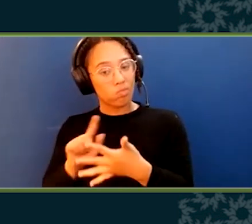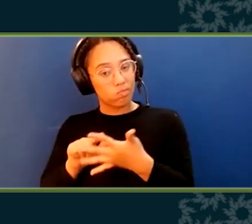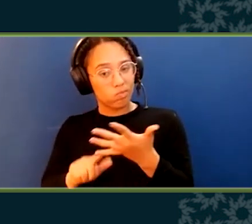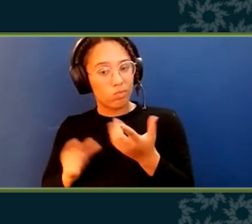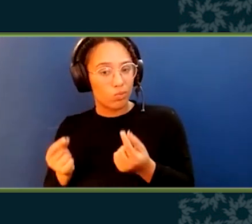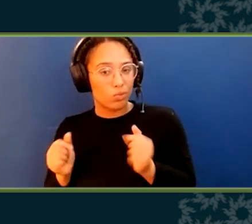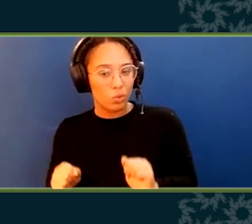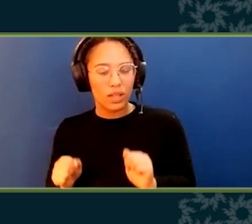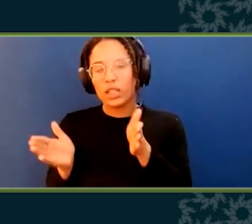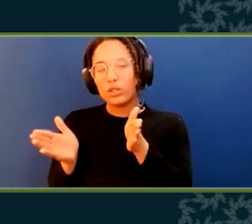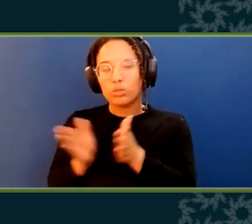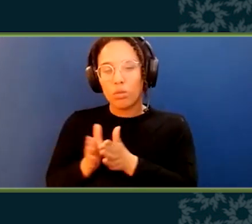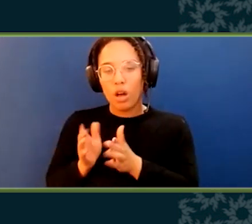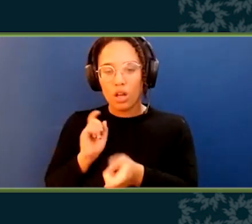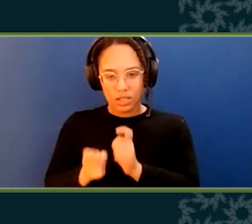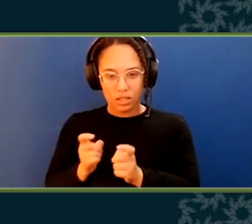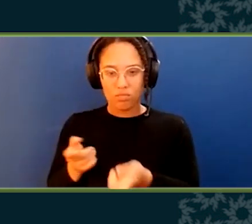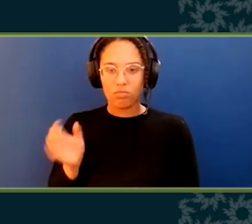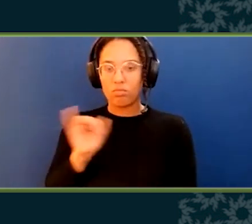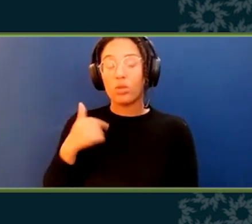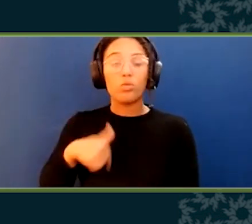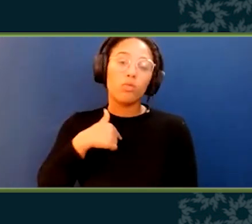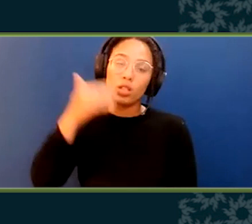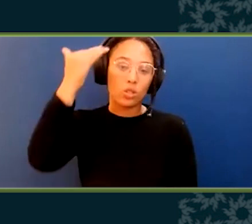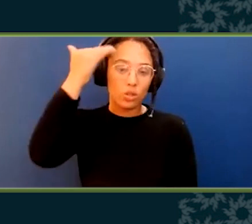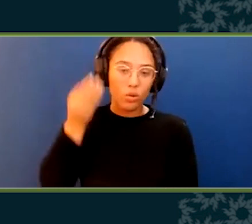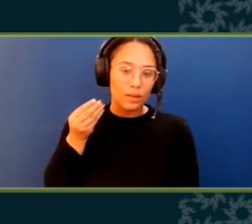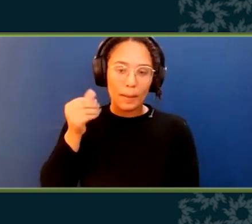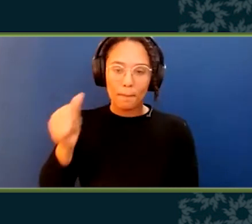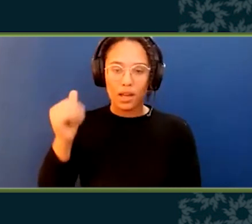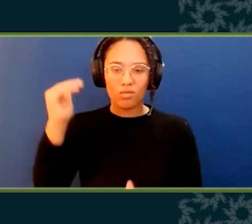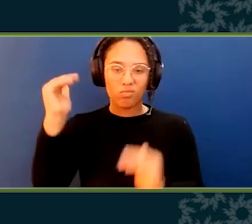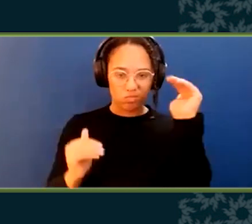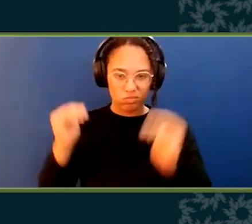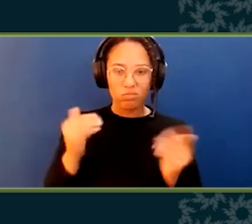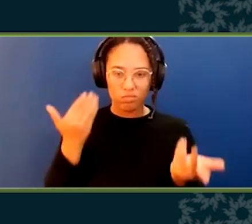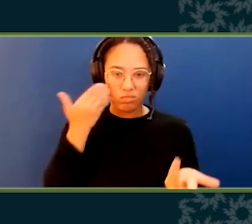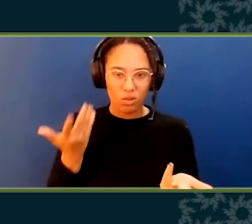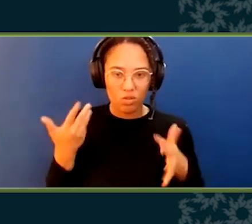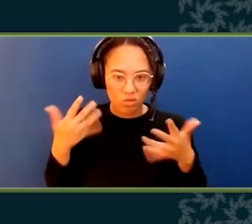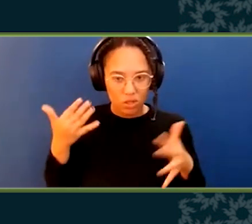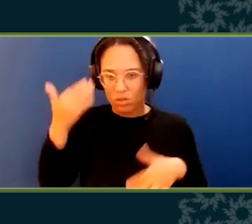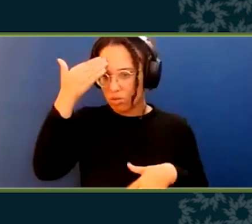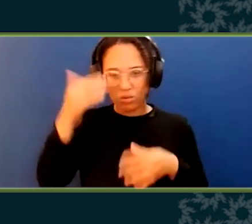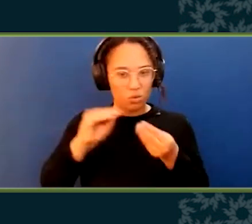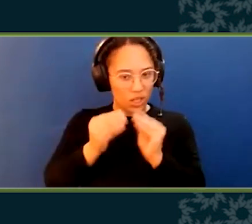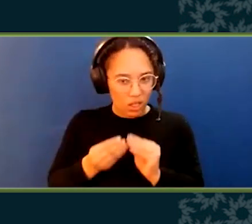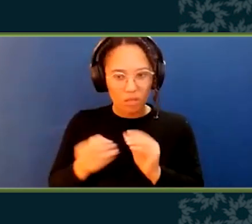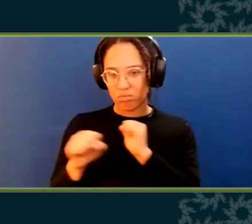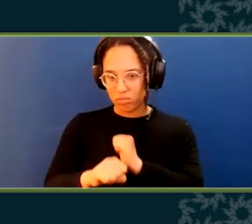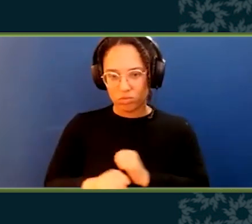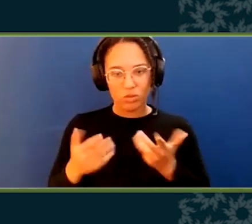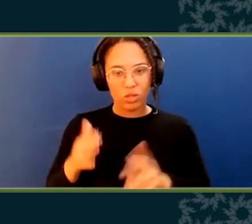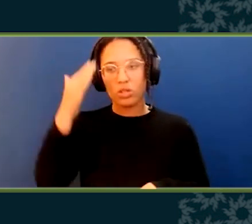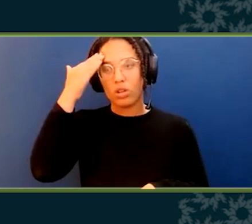small changes. Like we know what the pay equity gaps are, right? We know what the numbers are. So we've been working on a variable